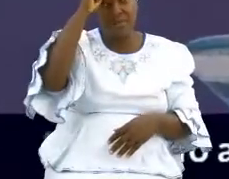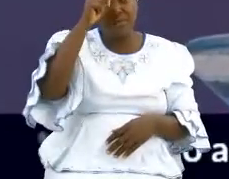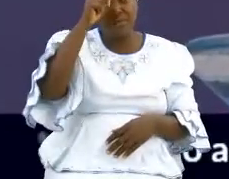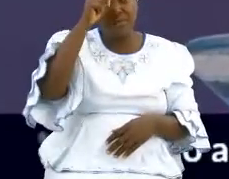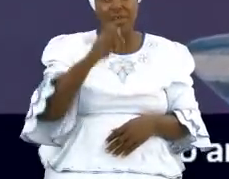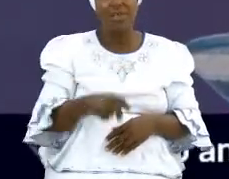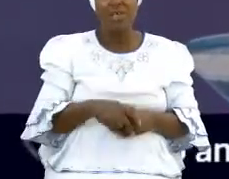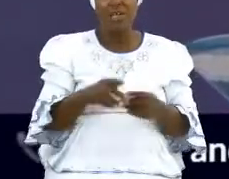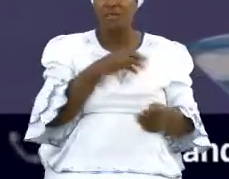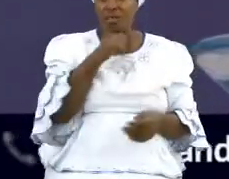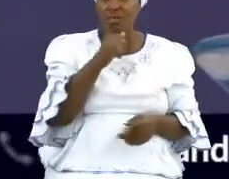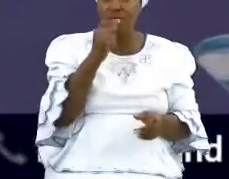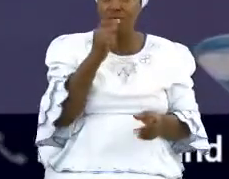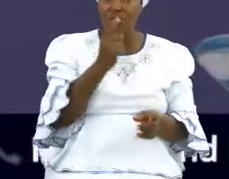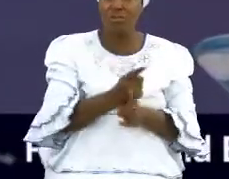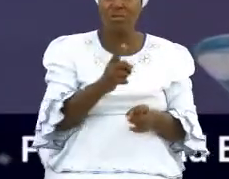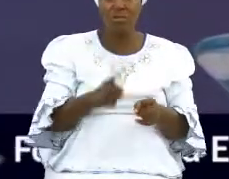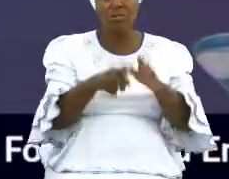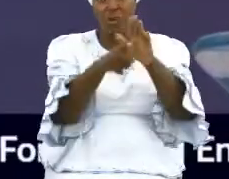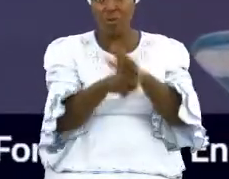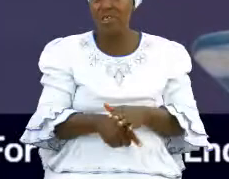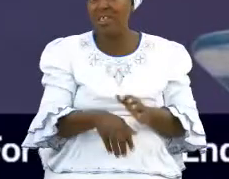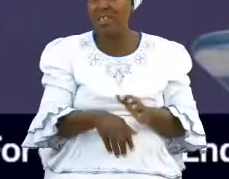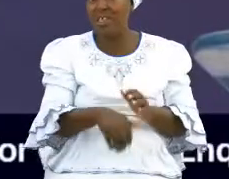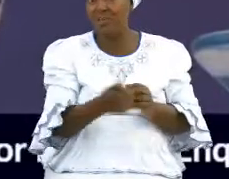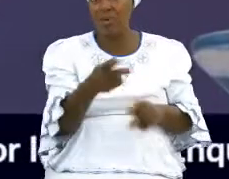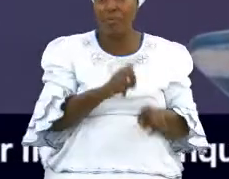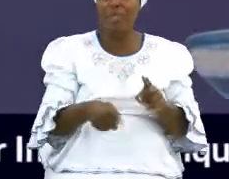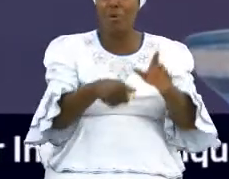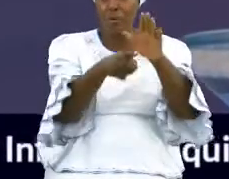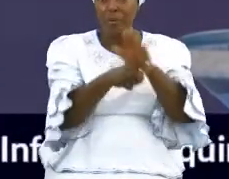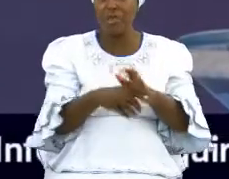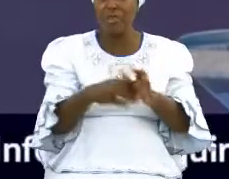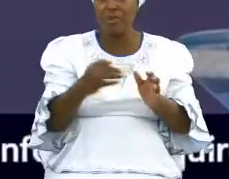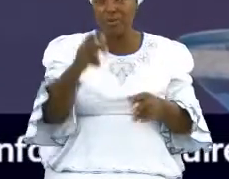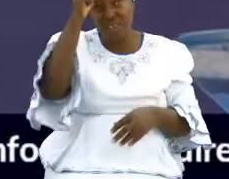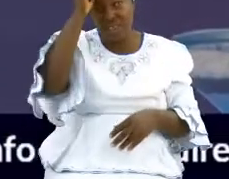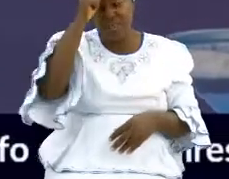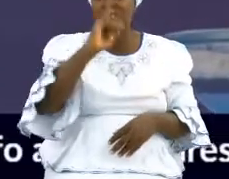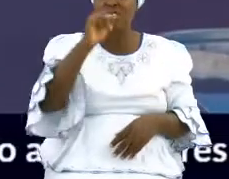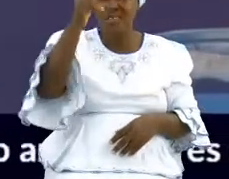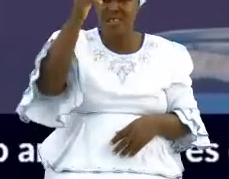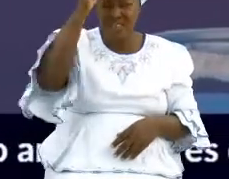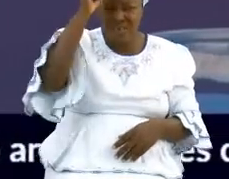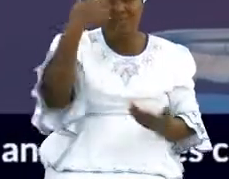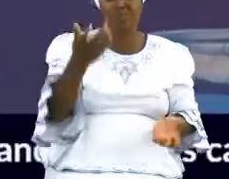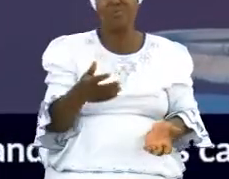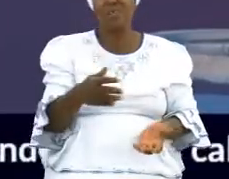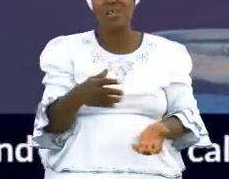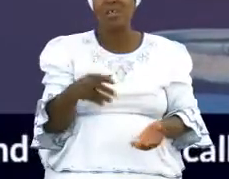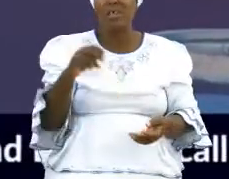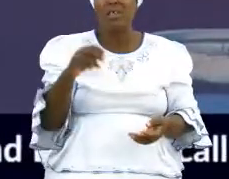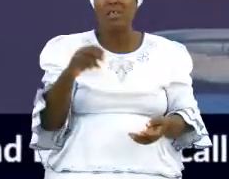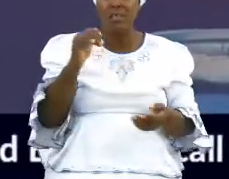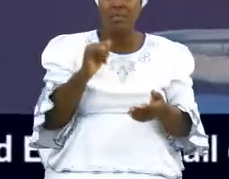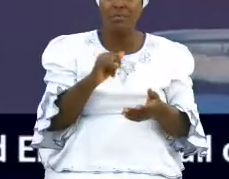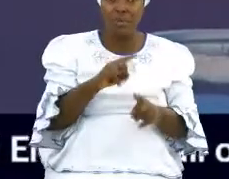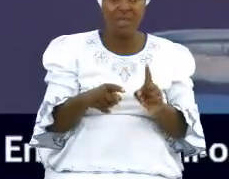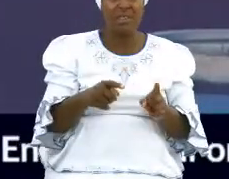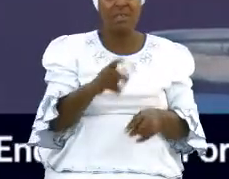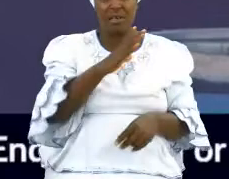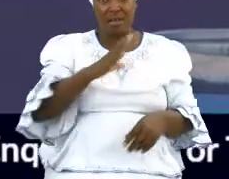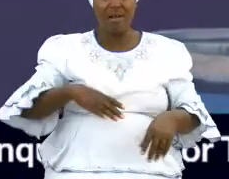oppress anyone. Oppressed of the devil is Satan, is the devil. And Christ conquered